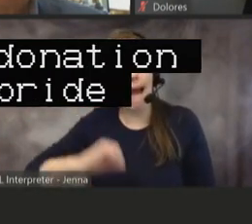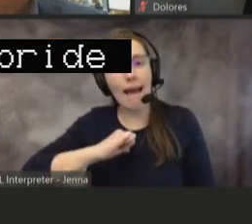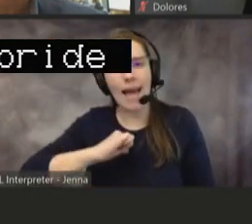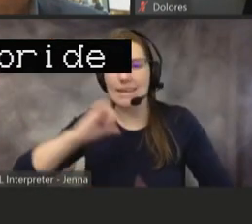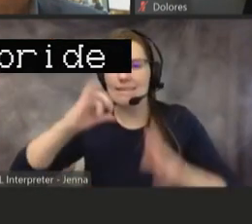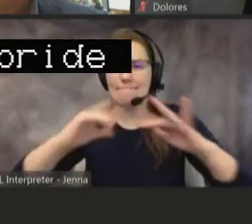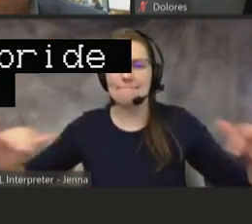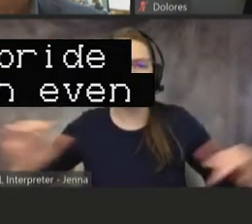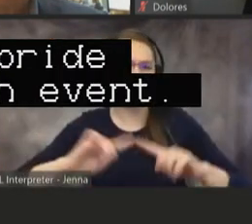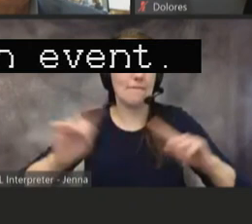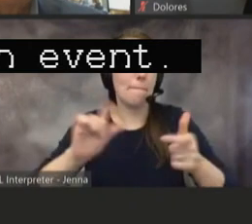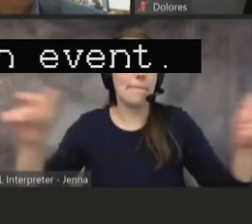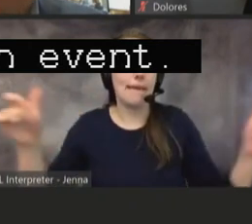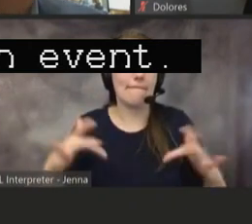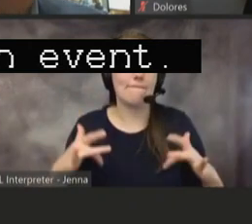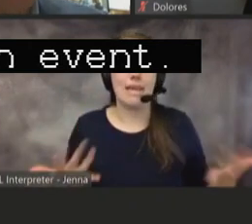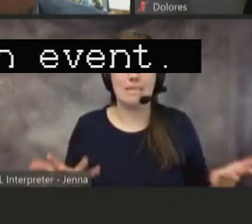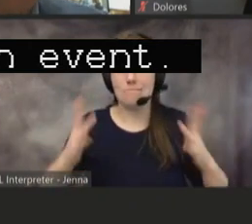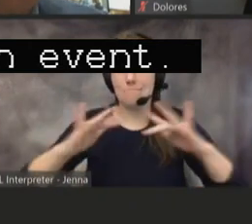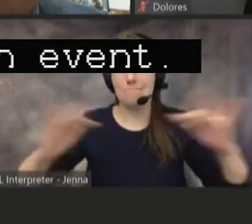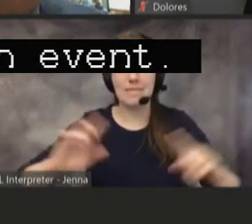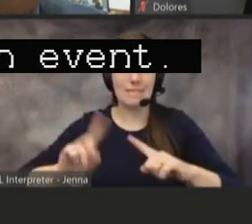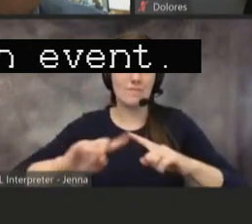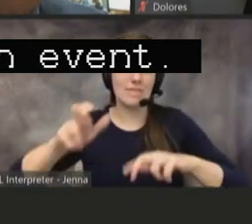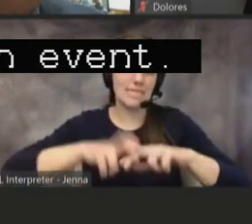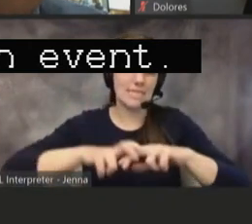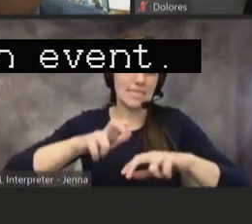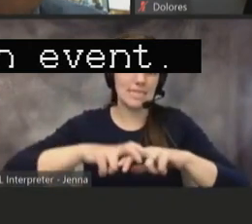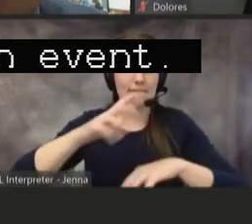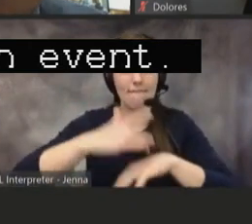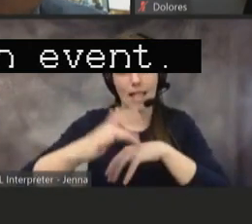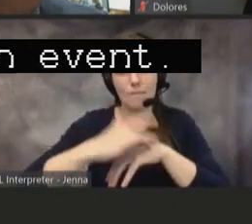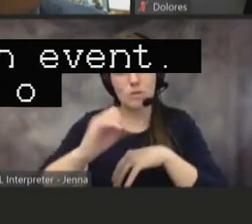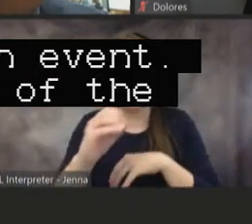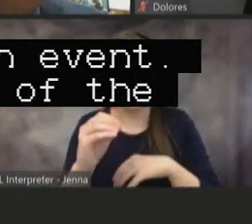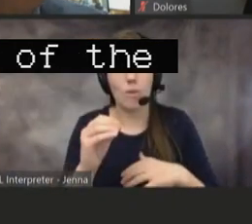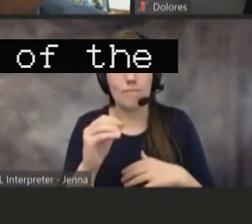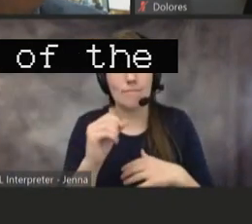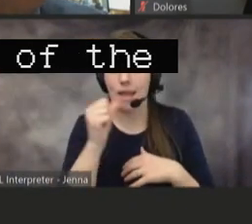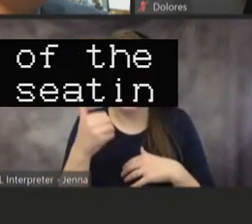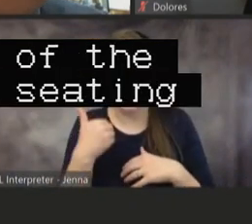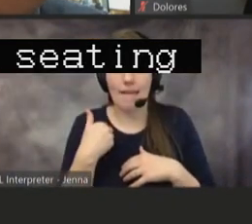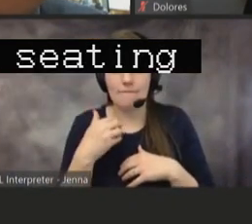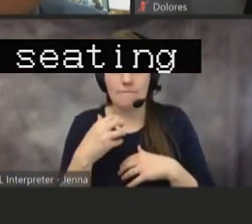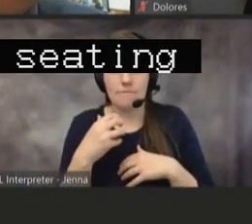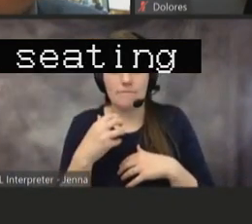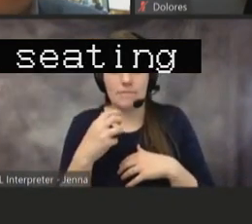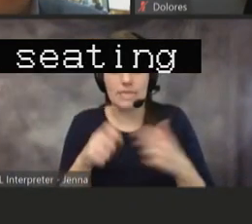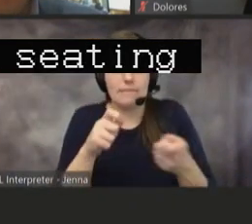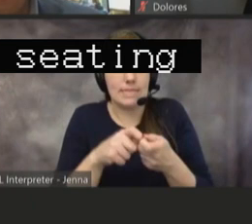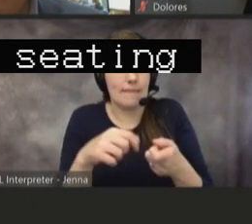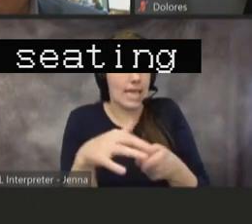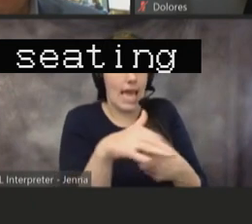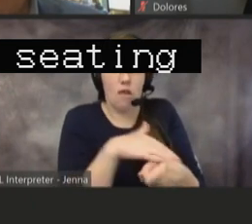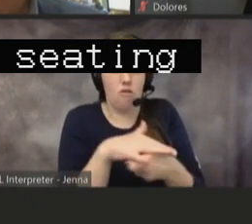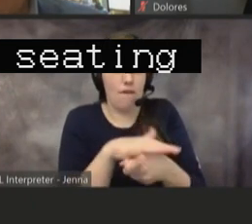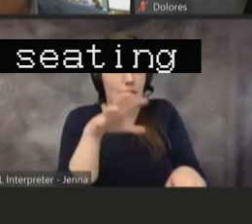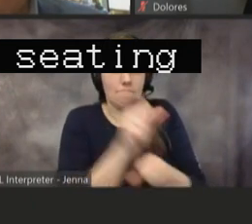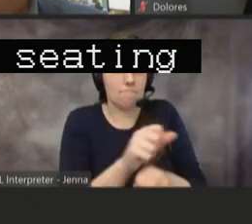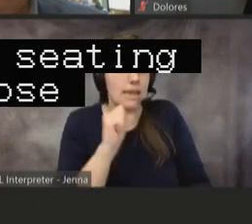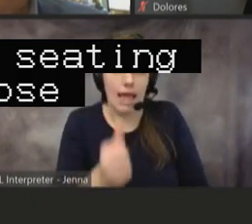options available. So those aren't specifically, you know, kind of catered that way.